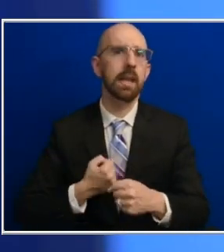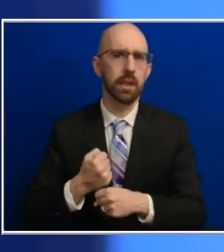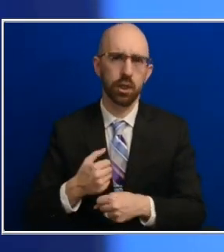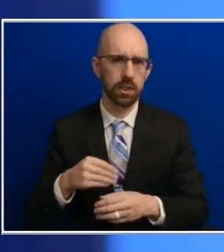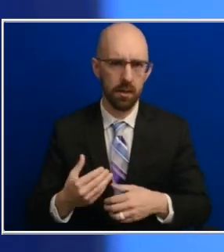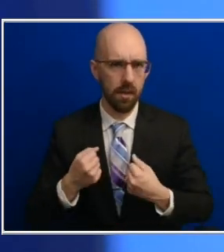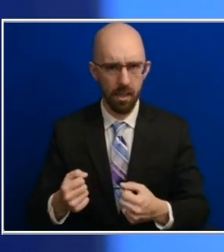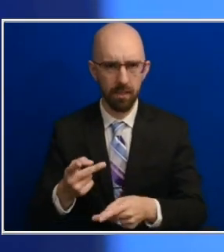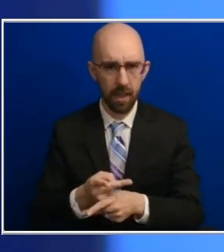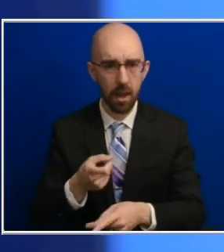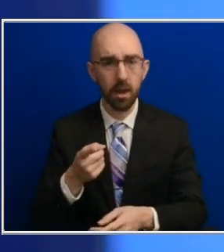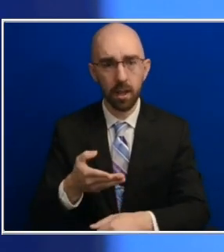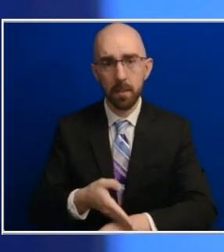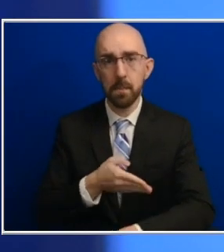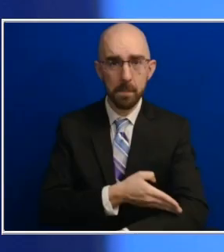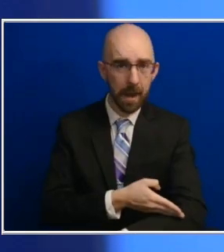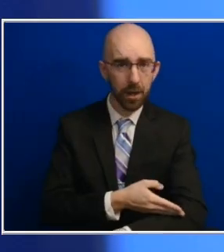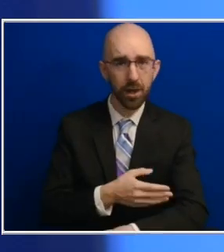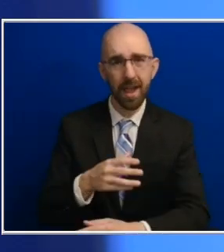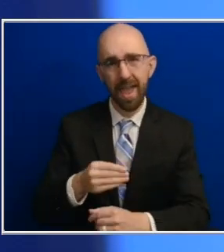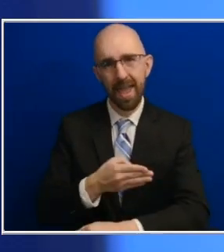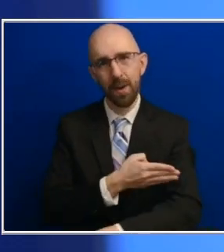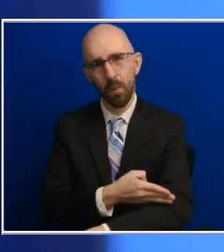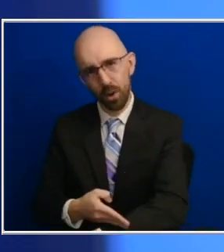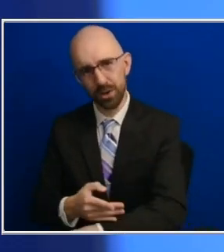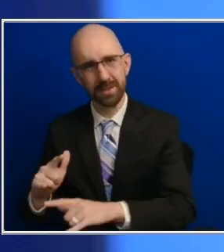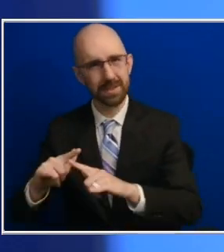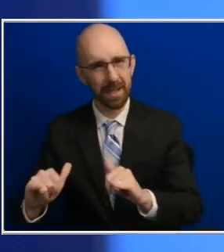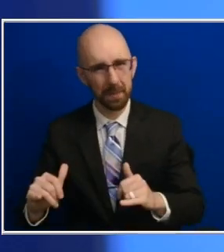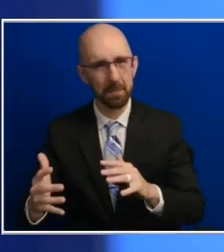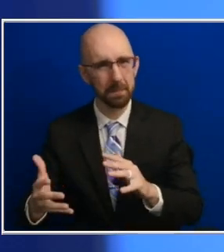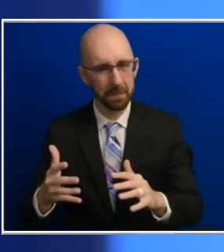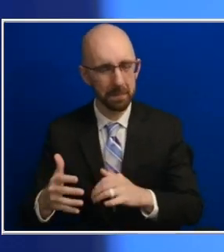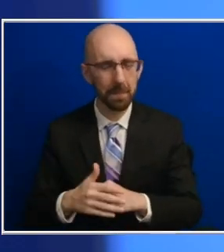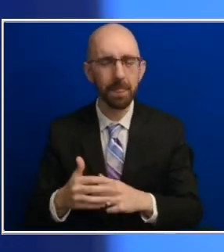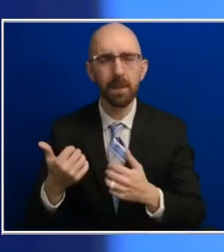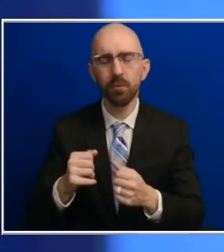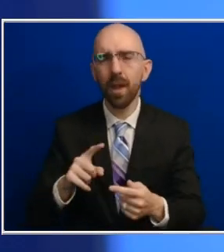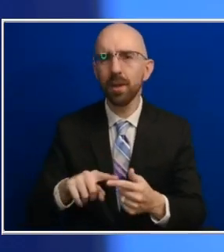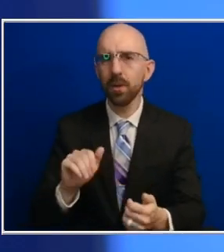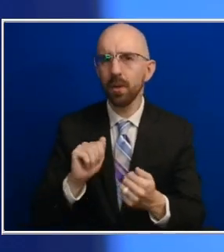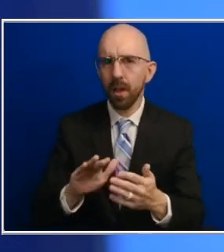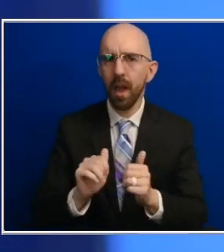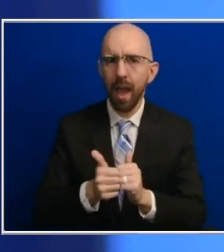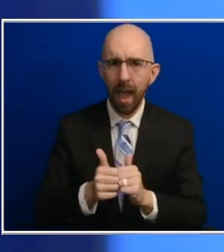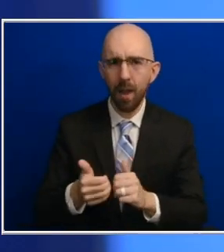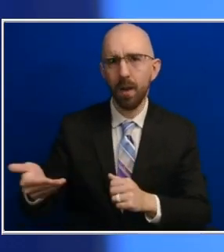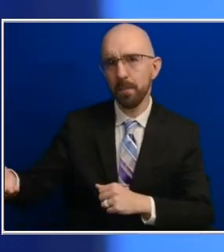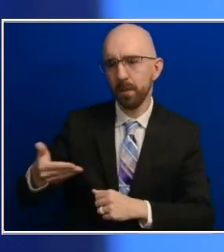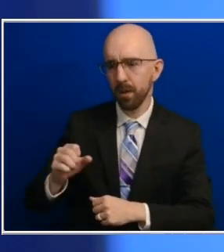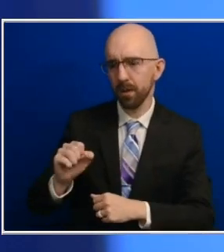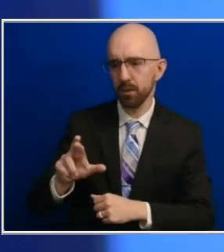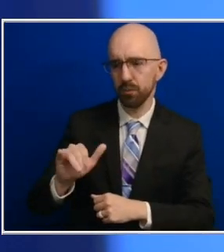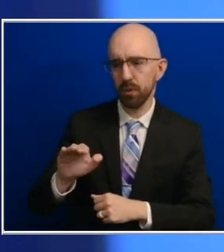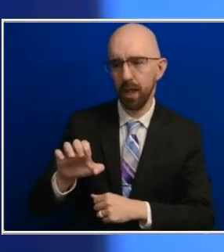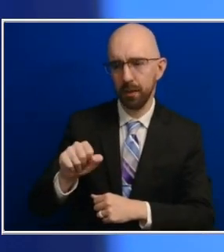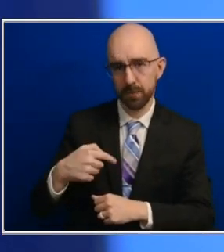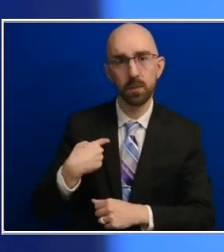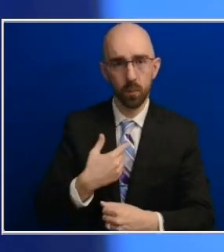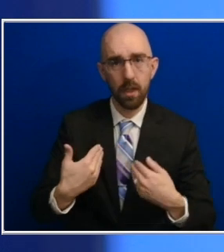better, it's actually probably gotten worse. And so one of the ways to try and tackle that is by employing scribes. And we do have scribes in our